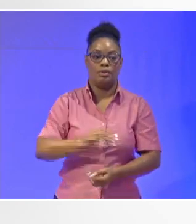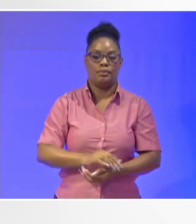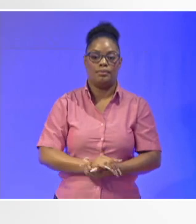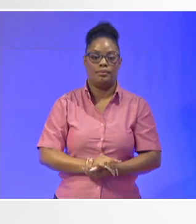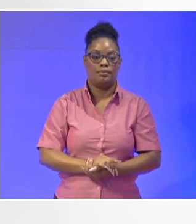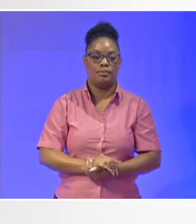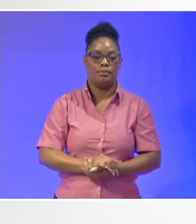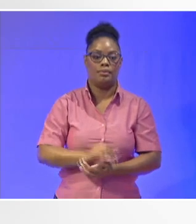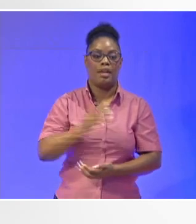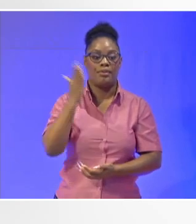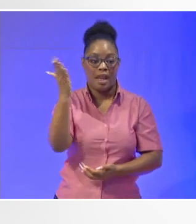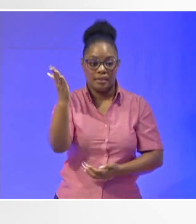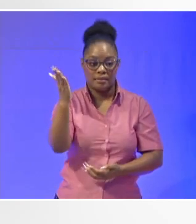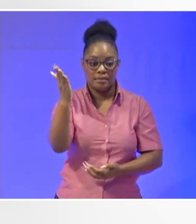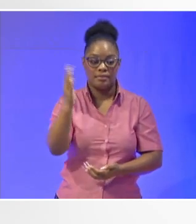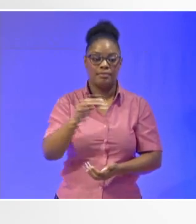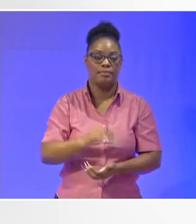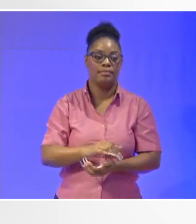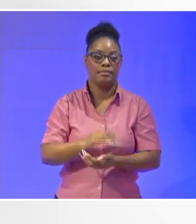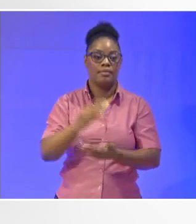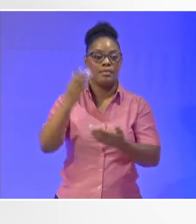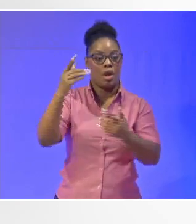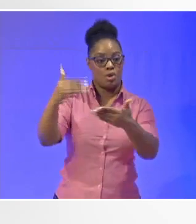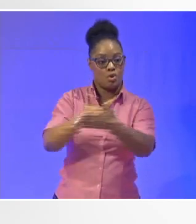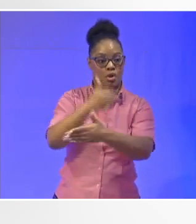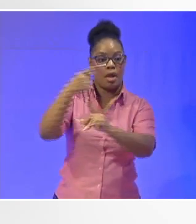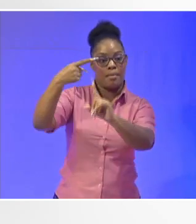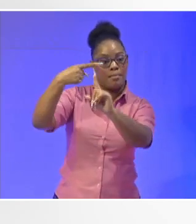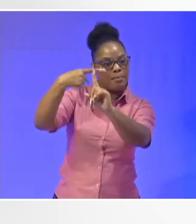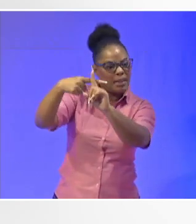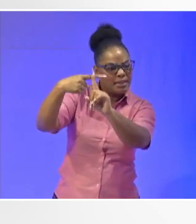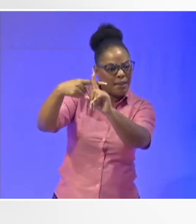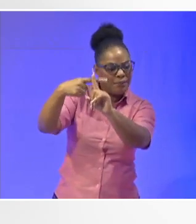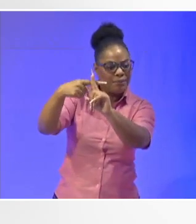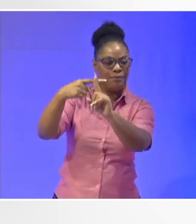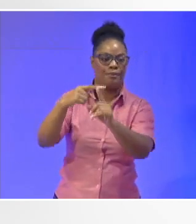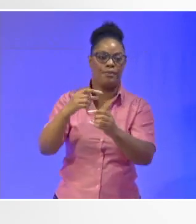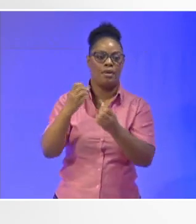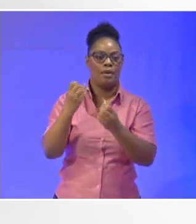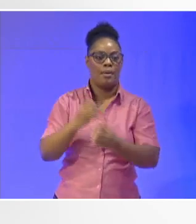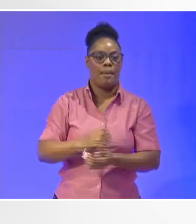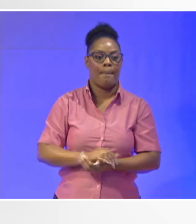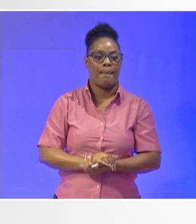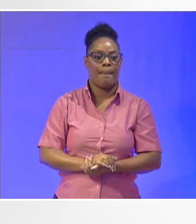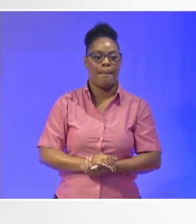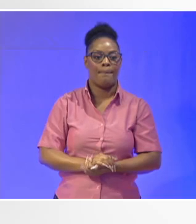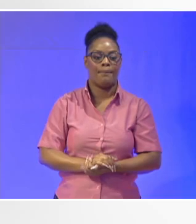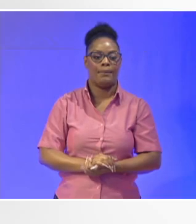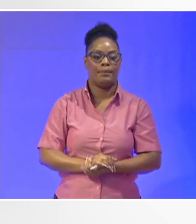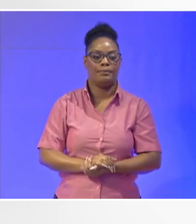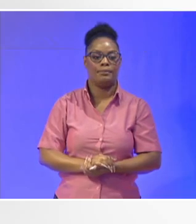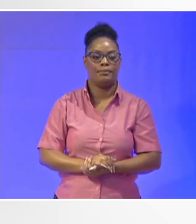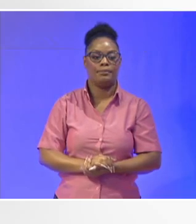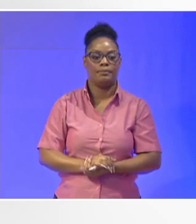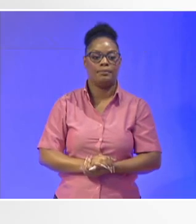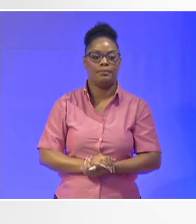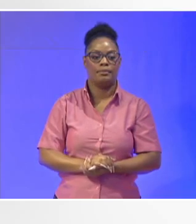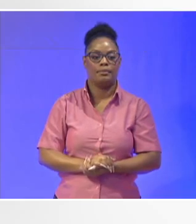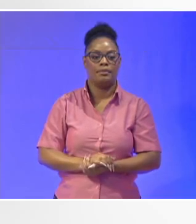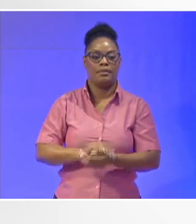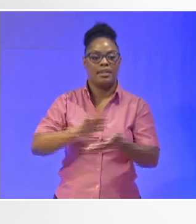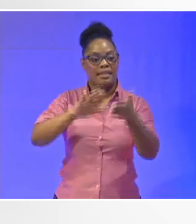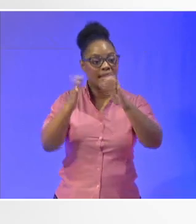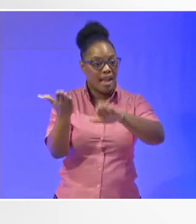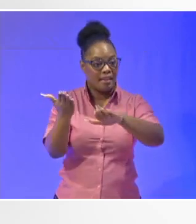99,476. New positive cases reported over the last 24 hours, 404. Deaths reported over the last 24